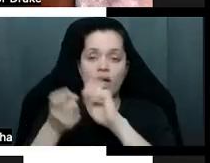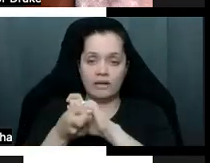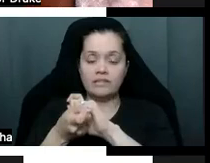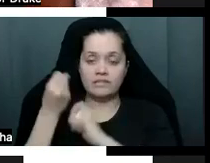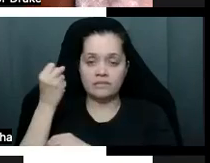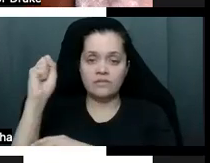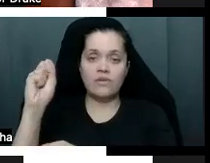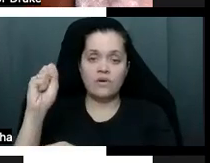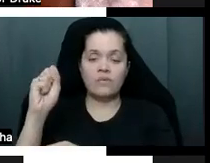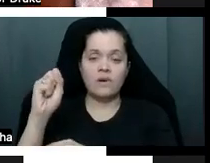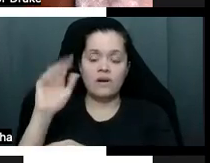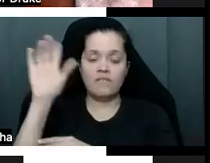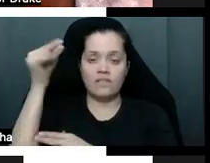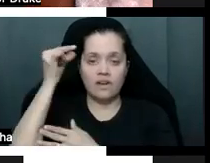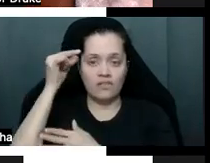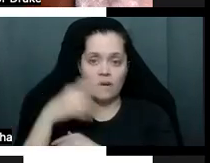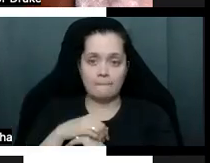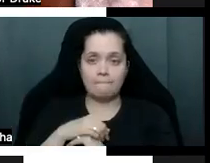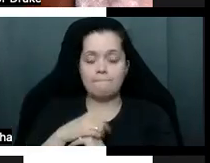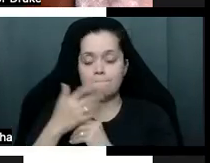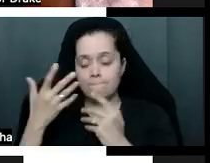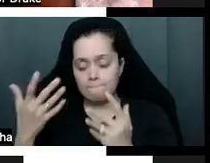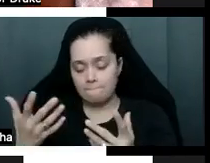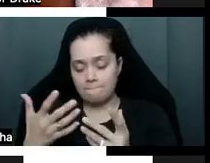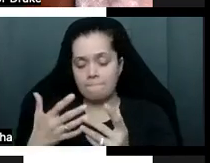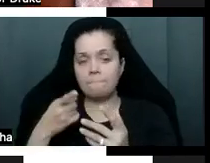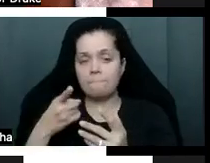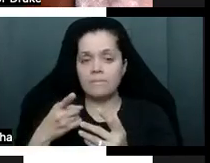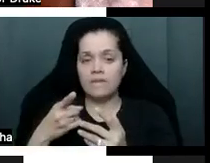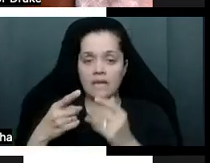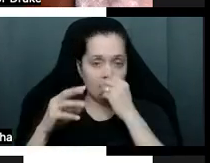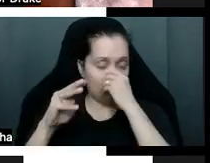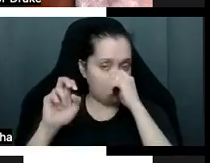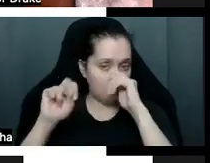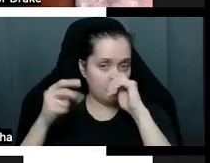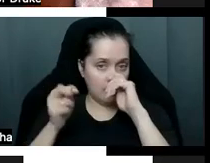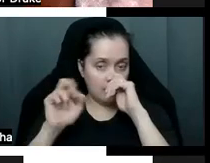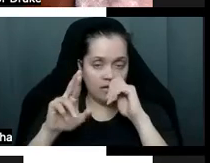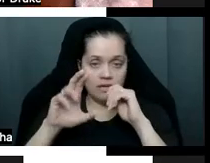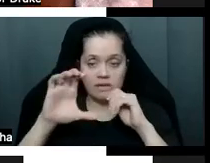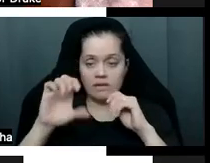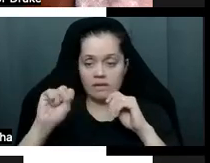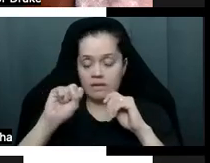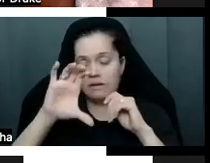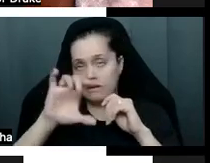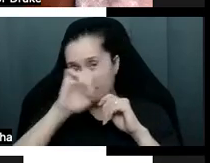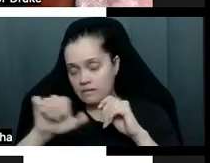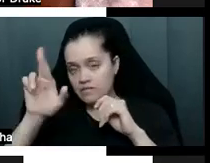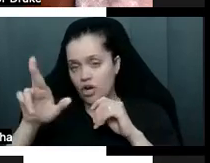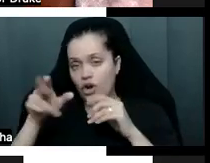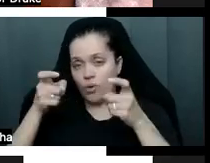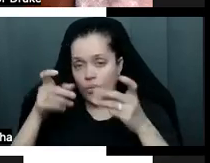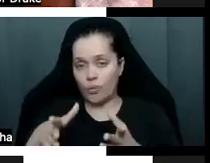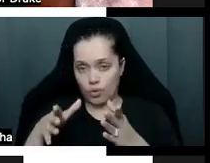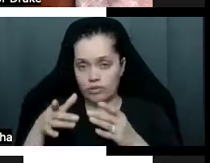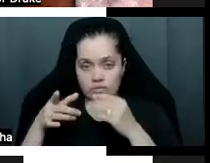of the government. Okay, they had a monarchy. The Tsar was the ruler.